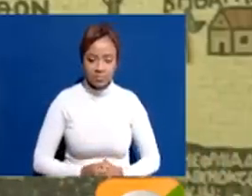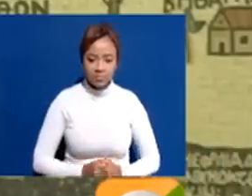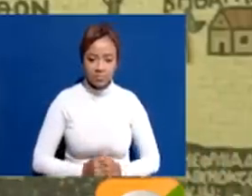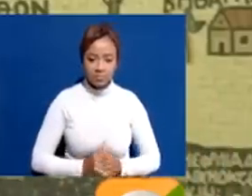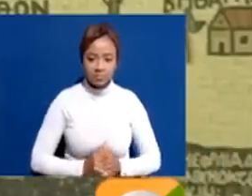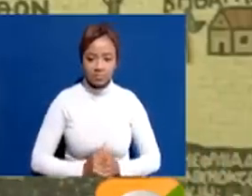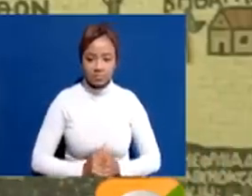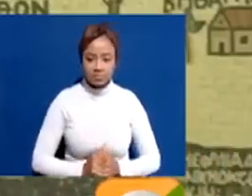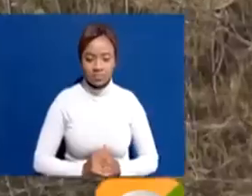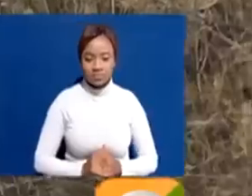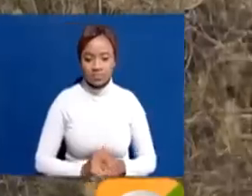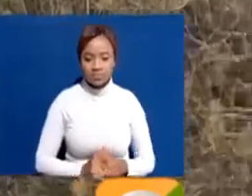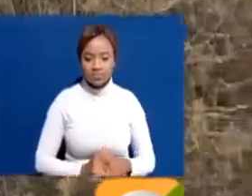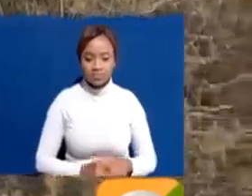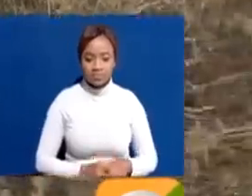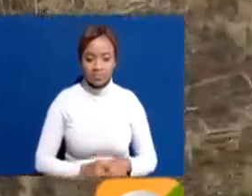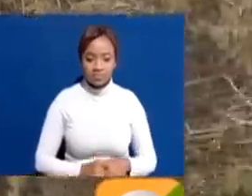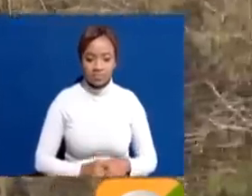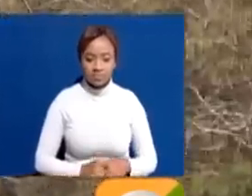baptized and Christianity started.